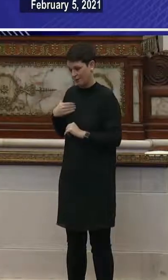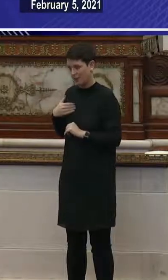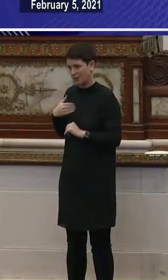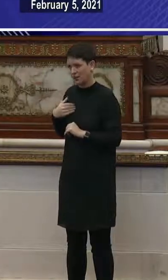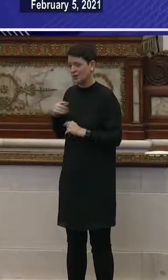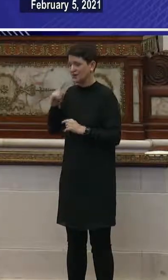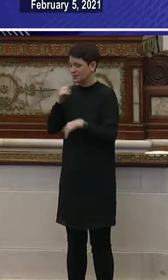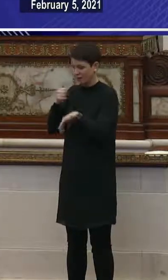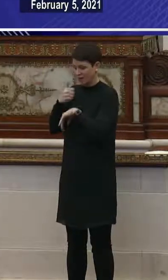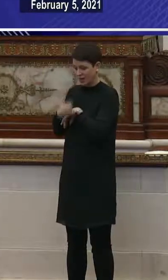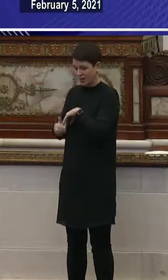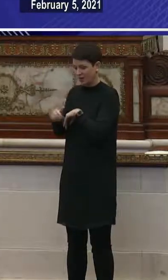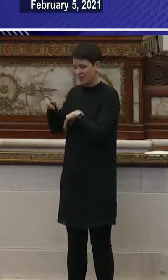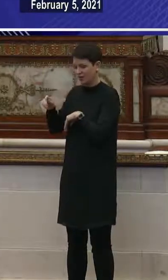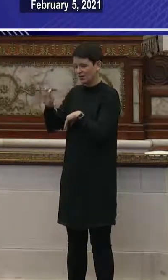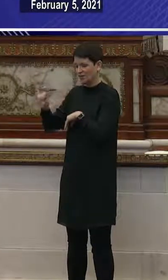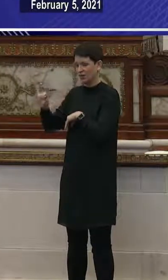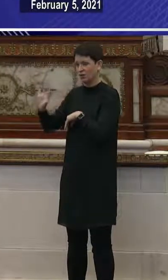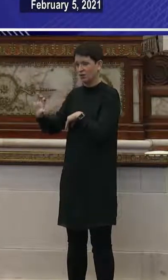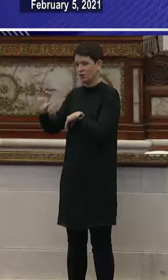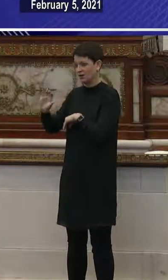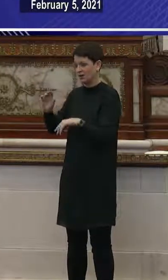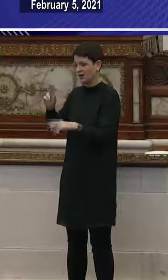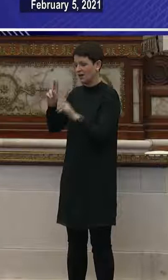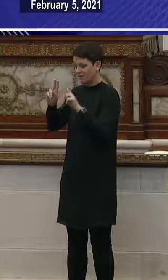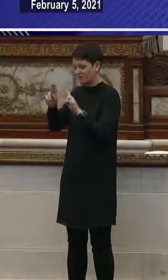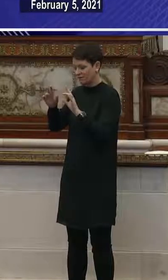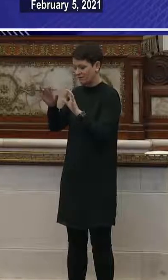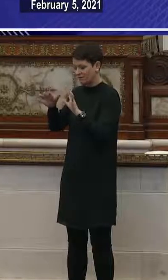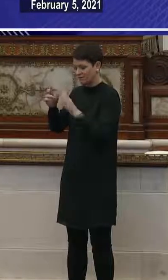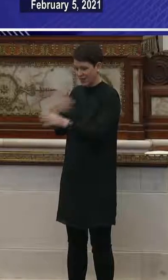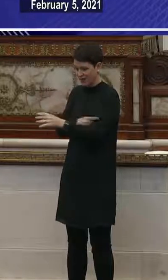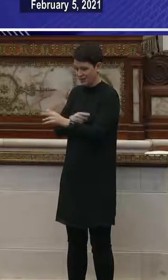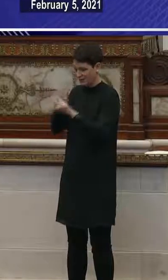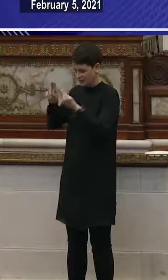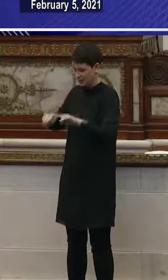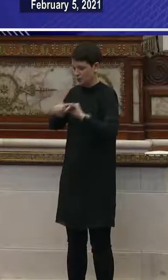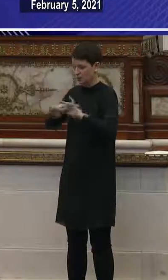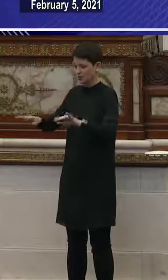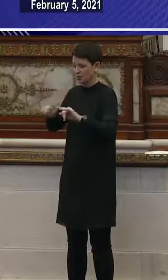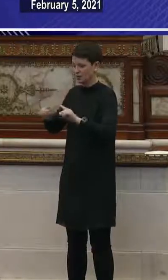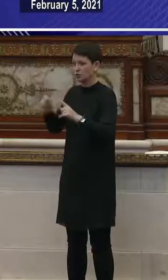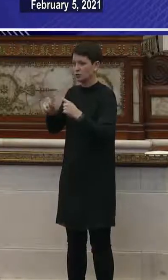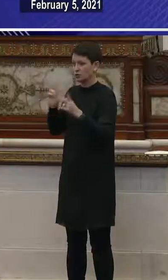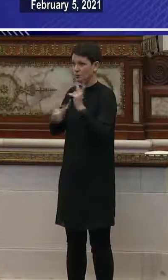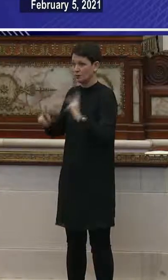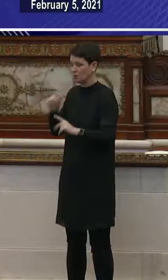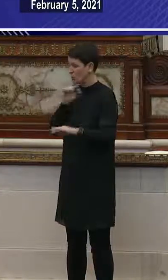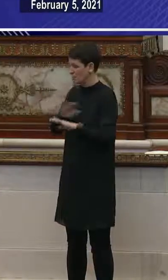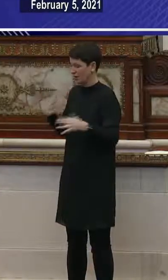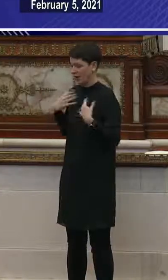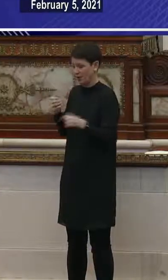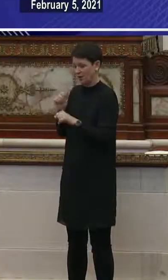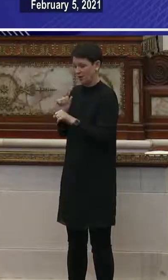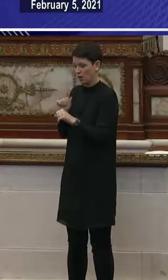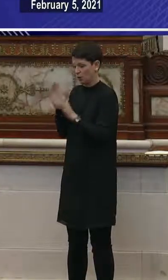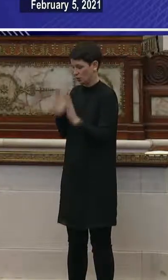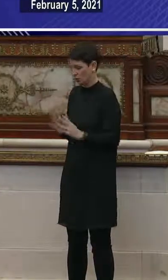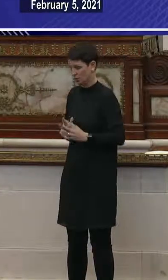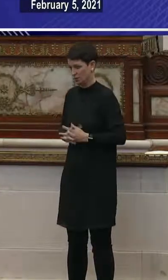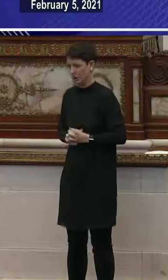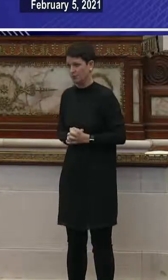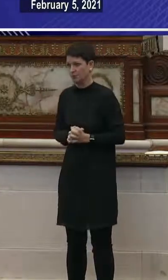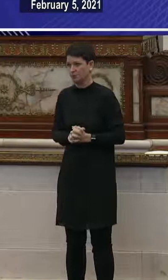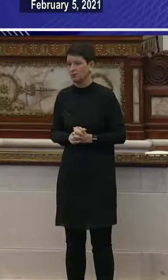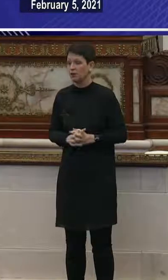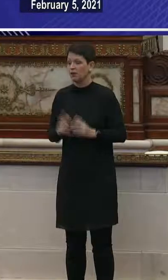serious allegations that Philly Fighting COVID's vaccine sign-up links were circulated widely to individuals who are not healthcare workers. So of